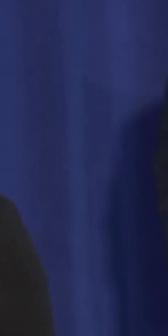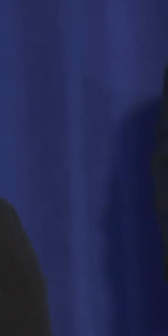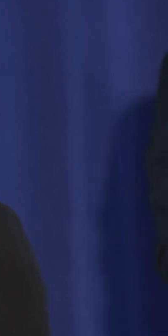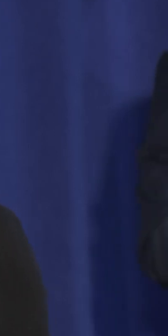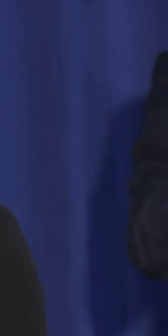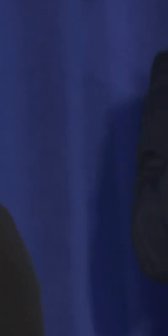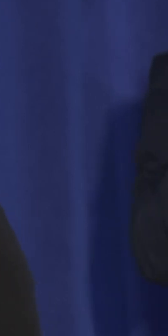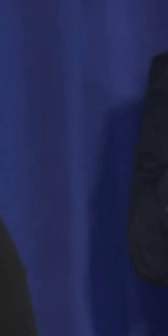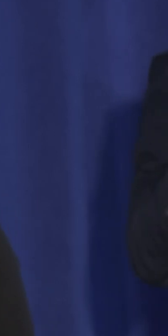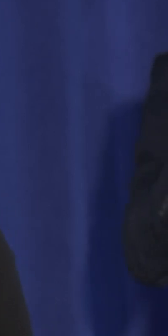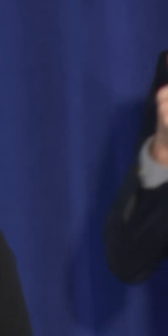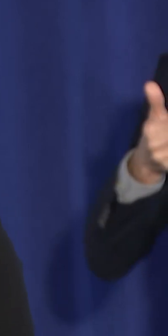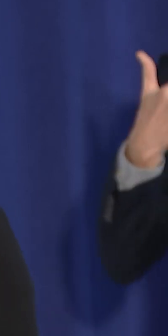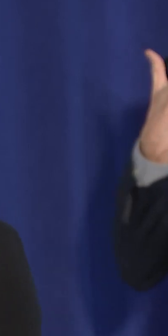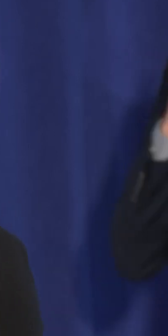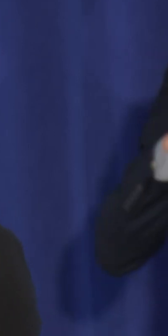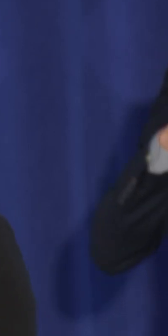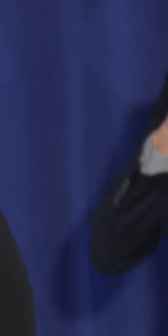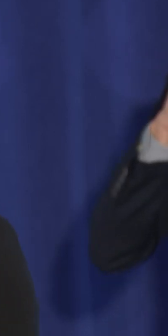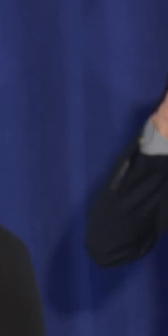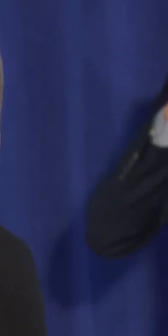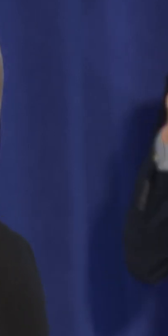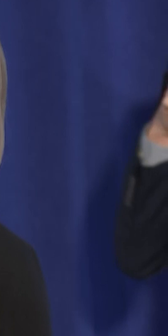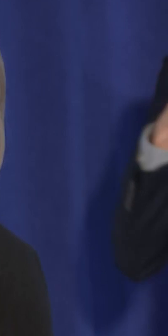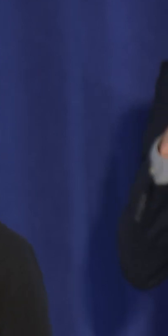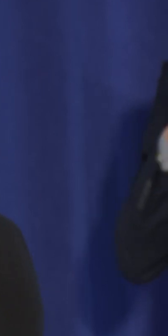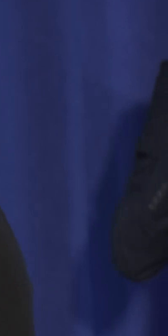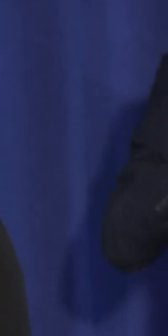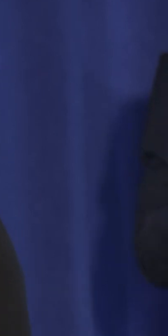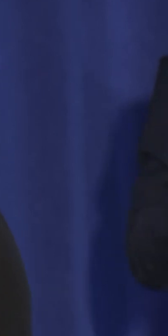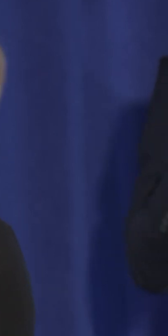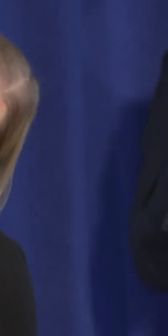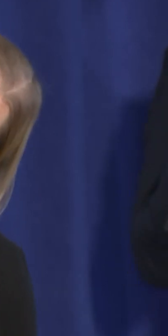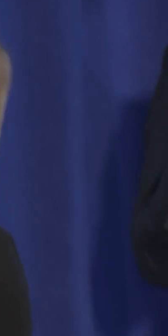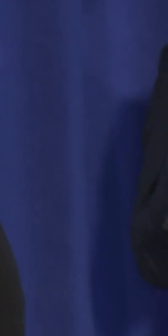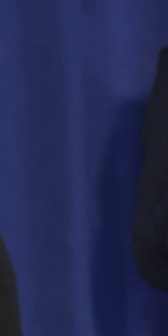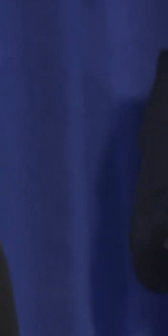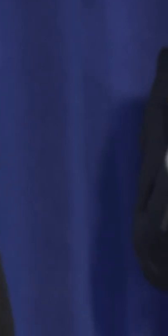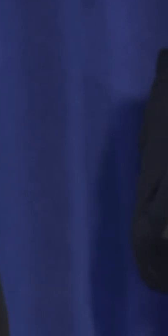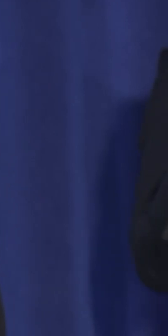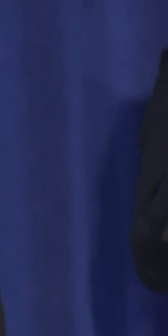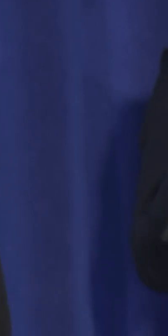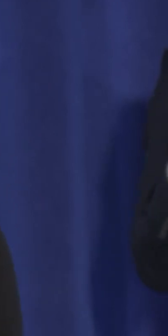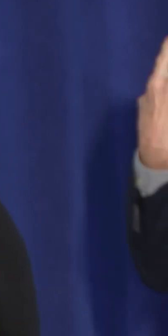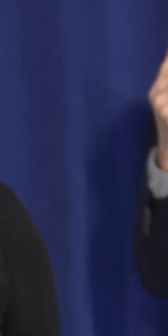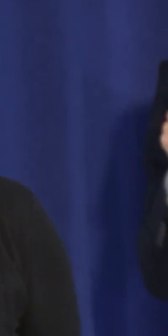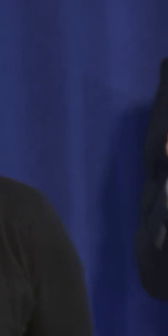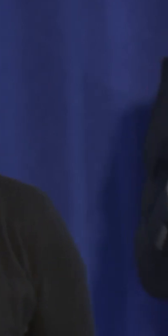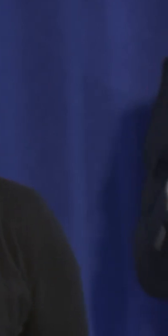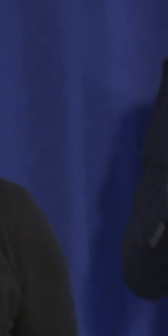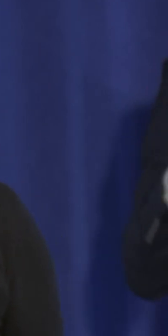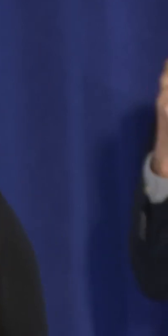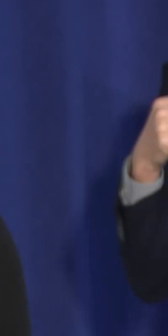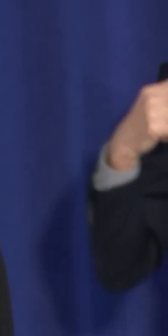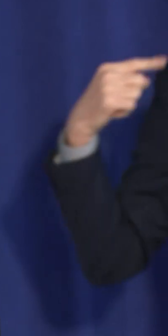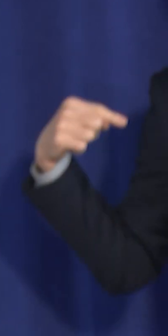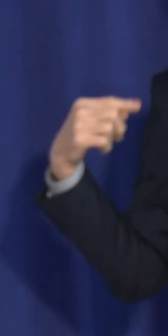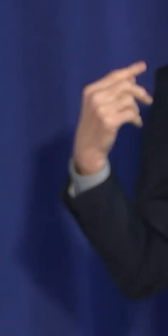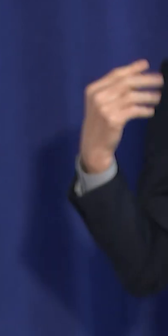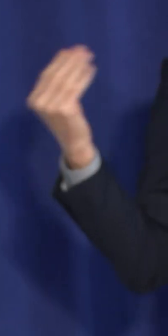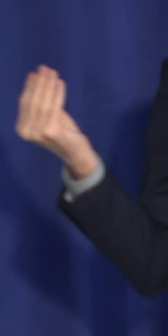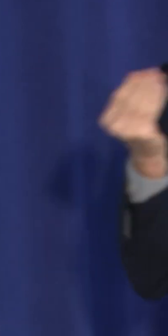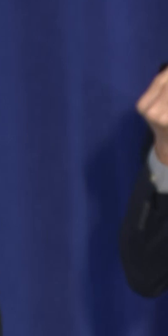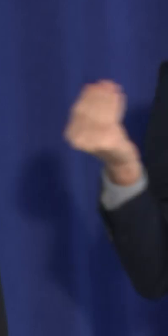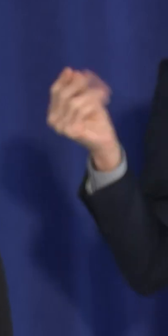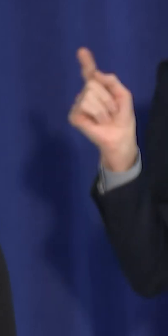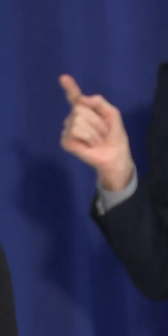who previously had COVID, especially if it was like last year with the variants before we'd seen all this transmission,